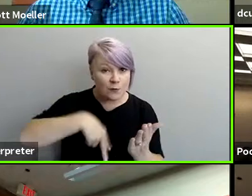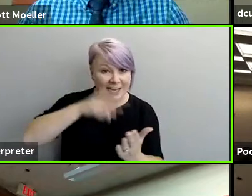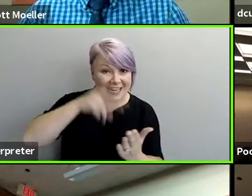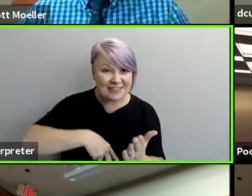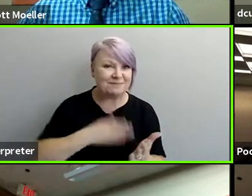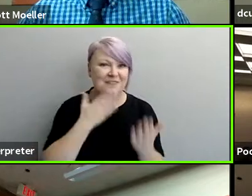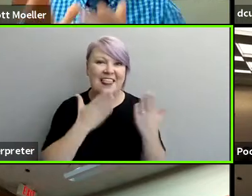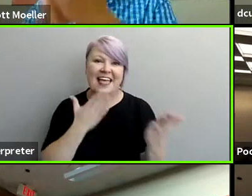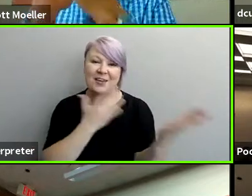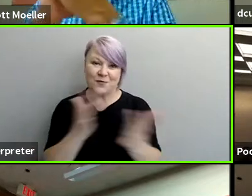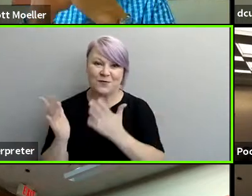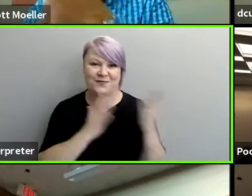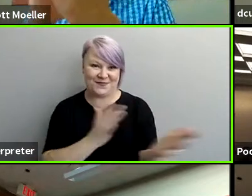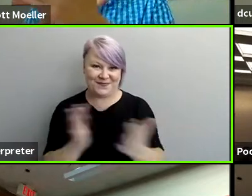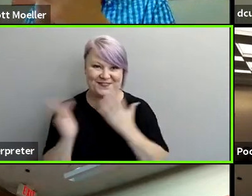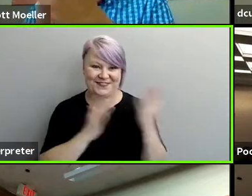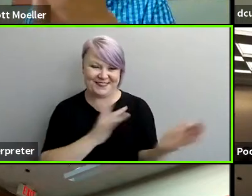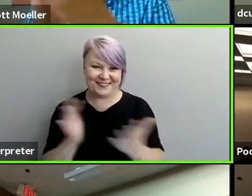Thank you.